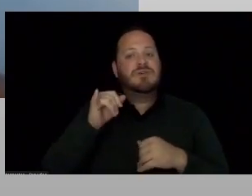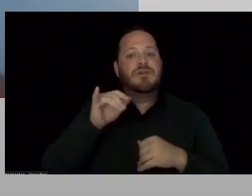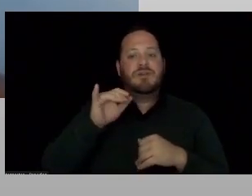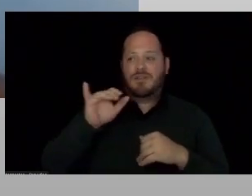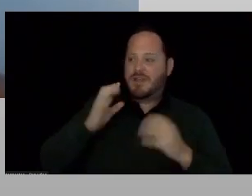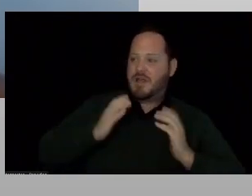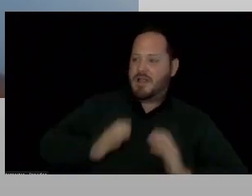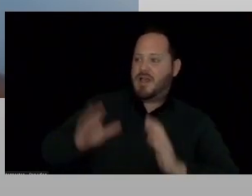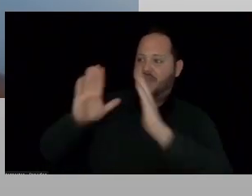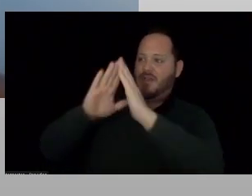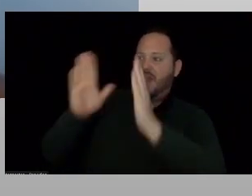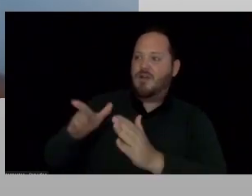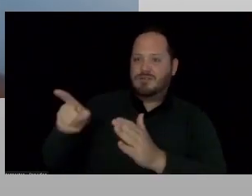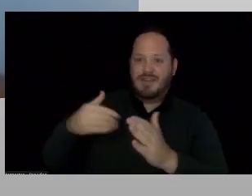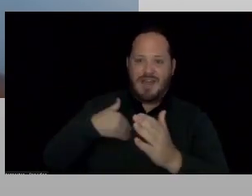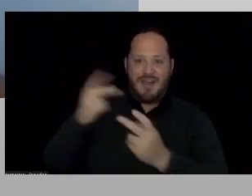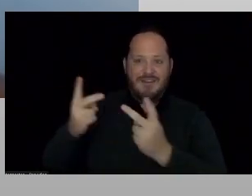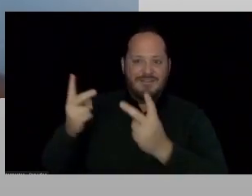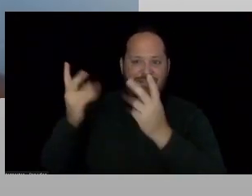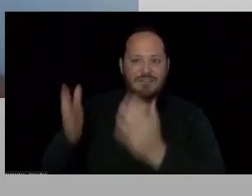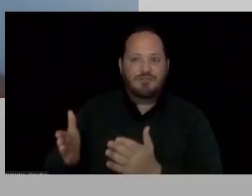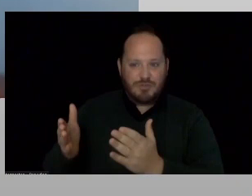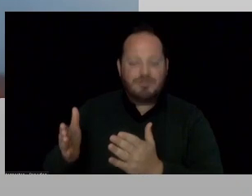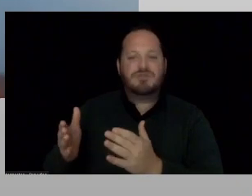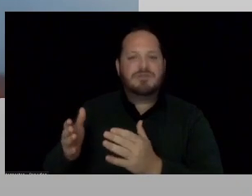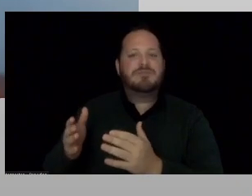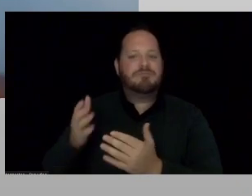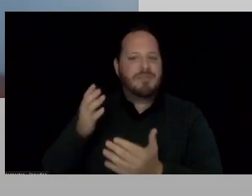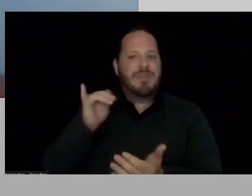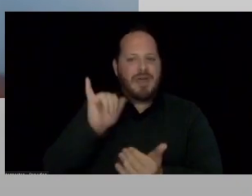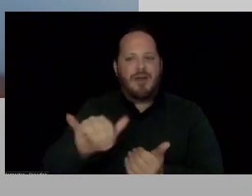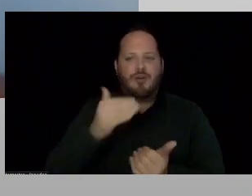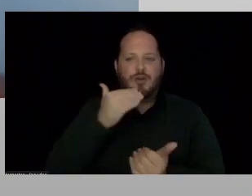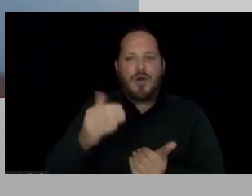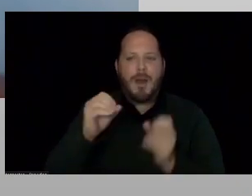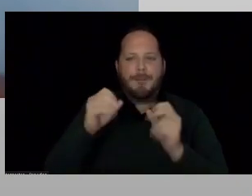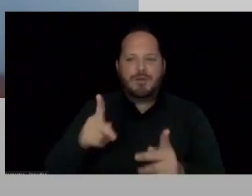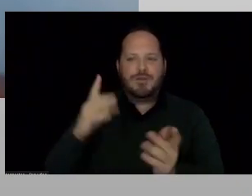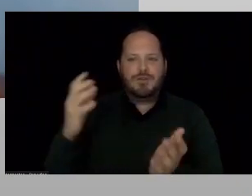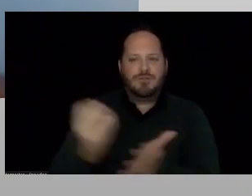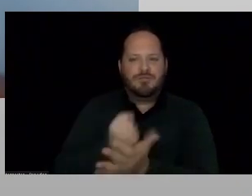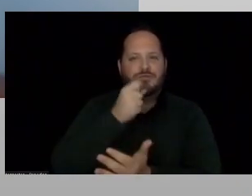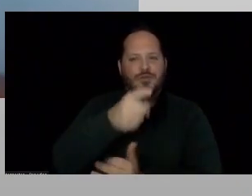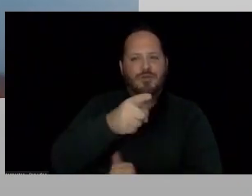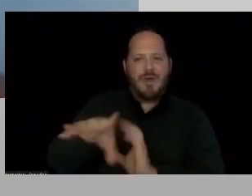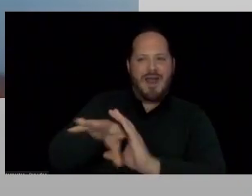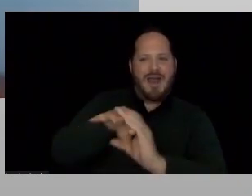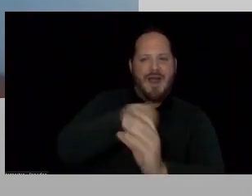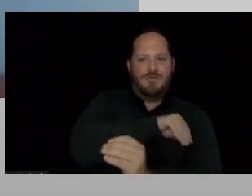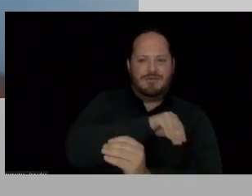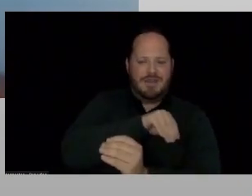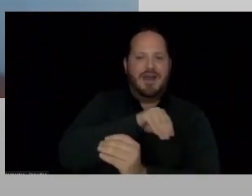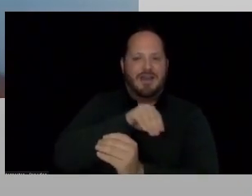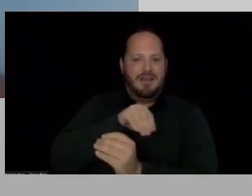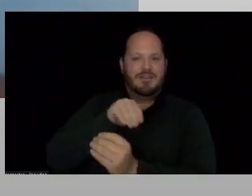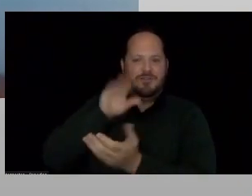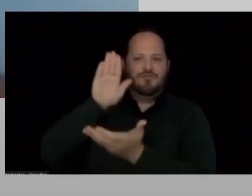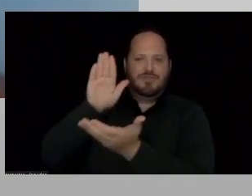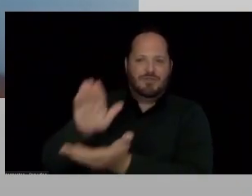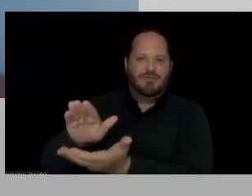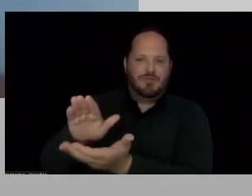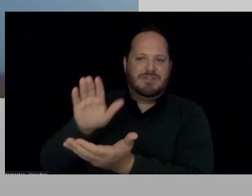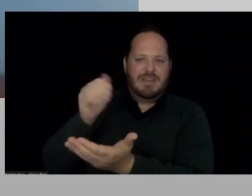to take a break, go outside, and reduce your exposure. I said it before, but it can't be said too